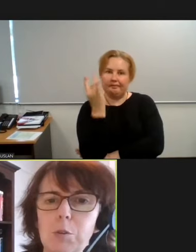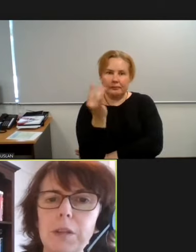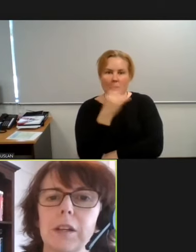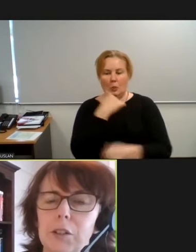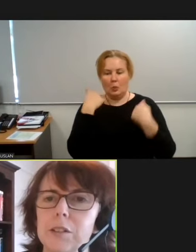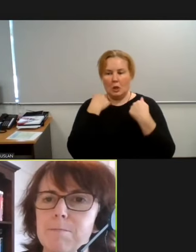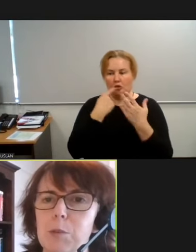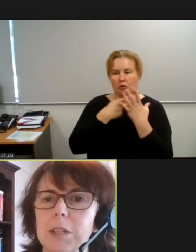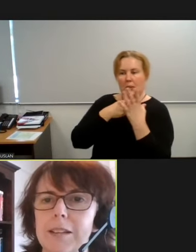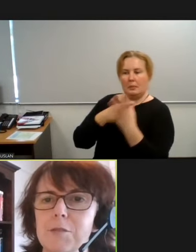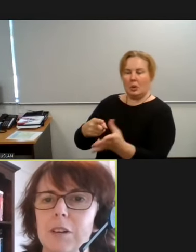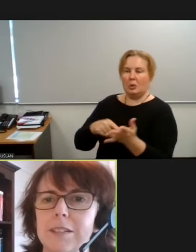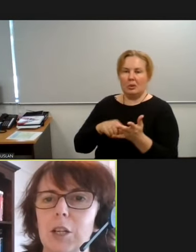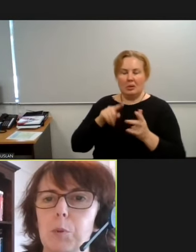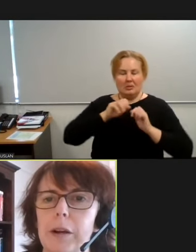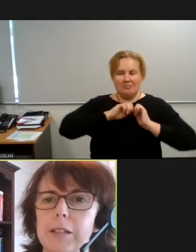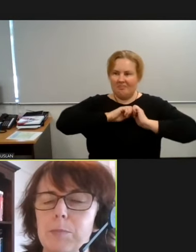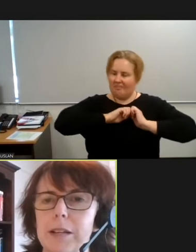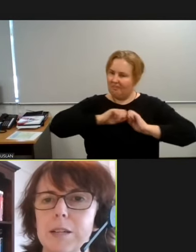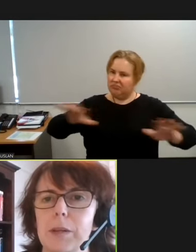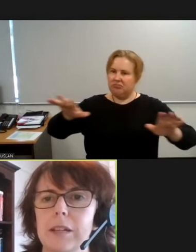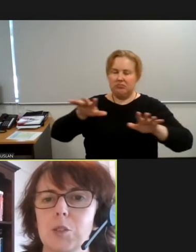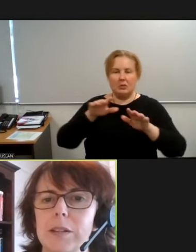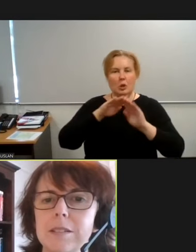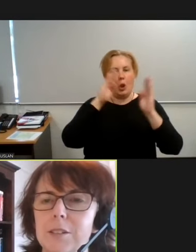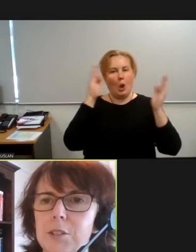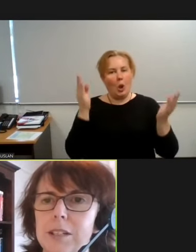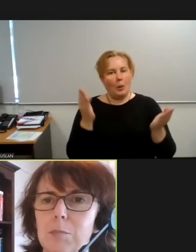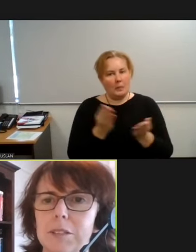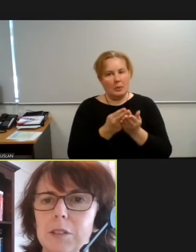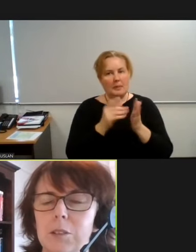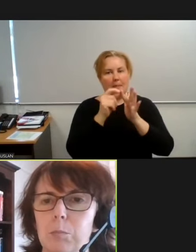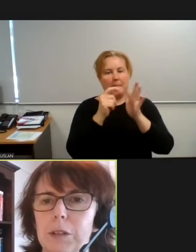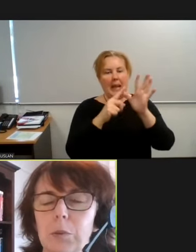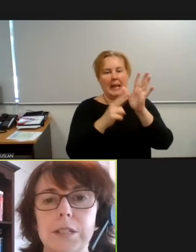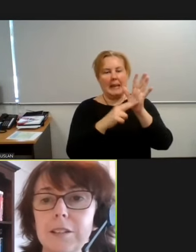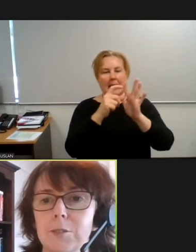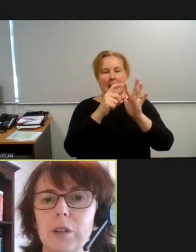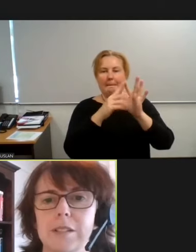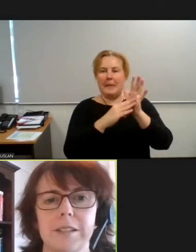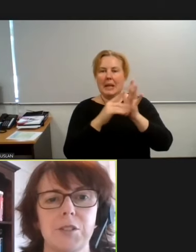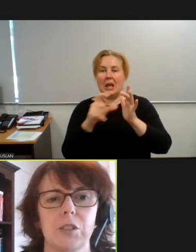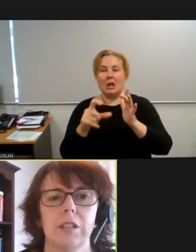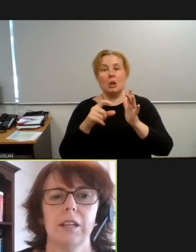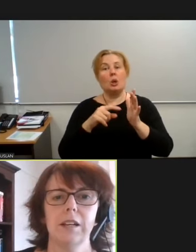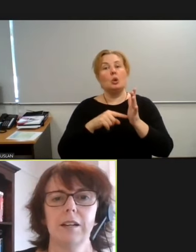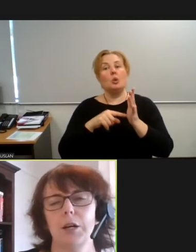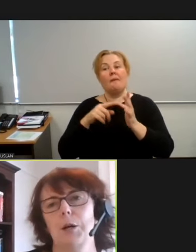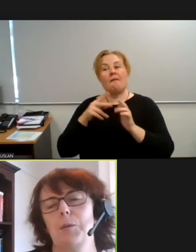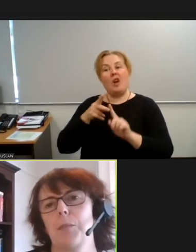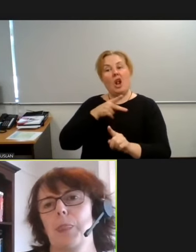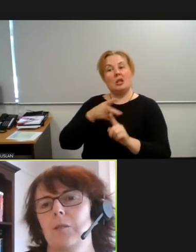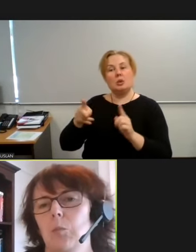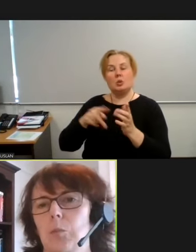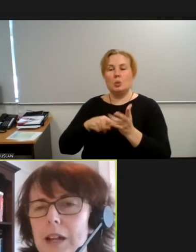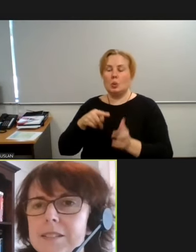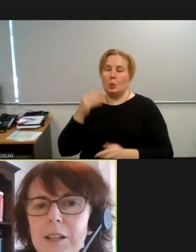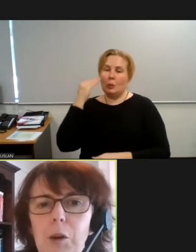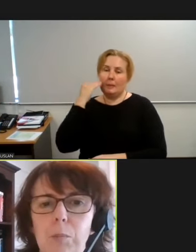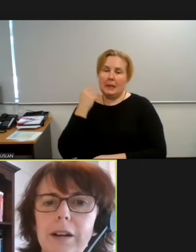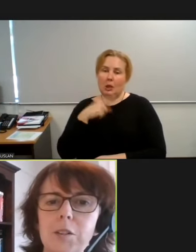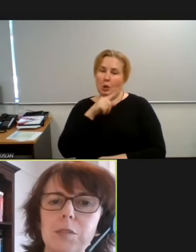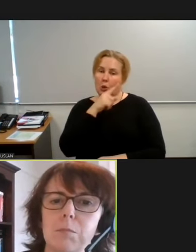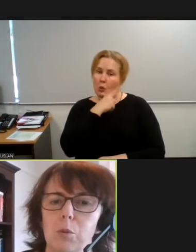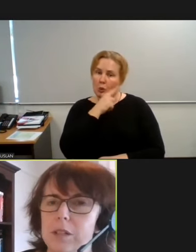violence against women and girls. It was classified a global pandemic in 2013 by the World Health Organization. And that's